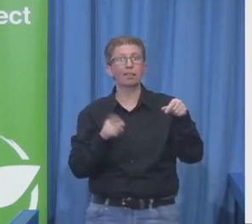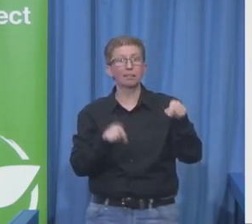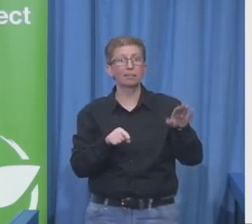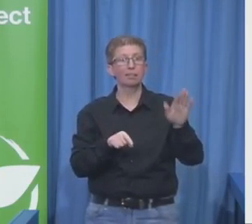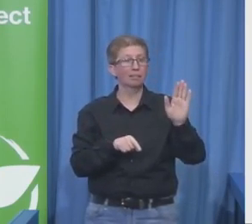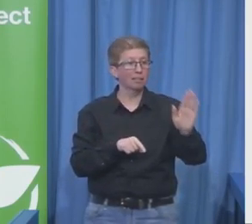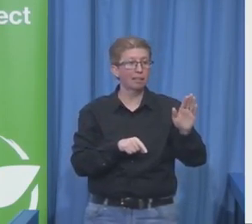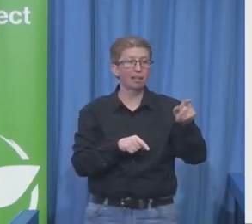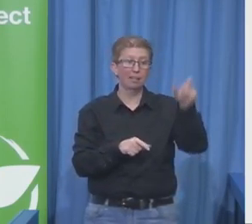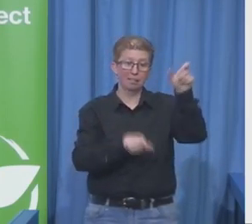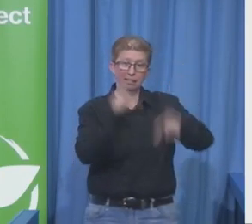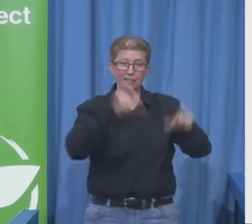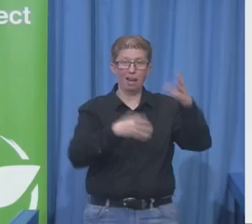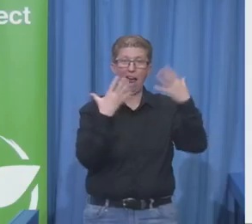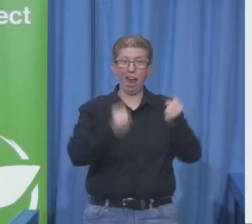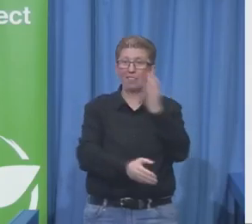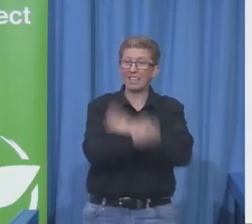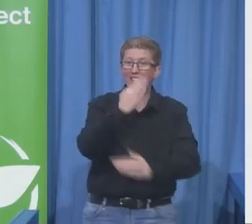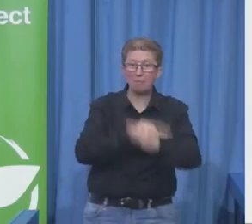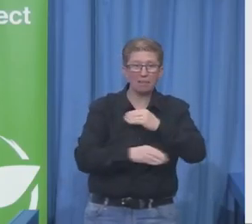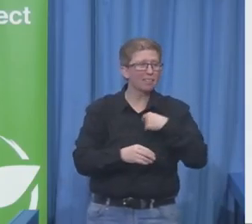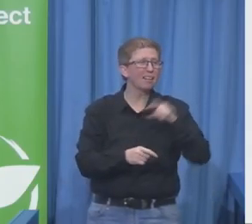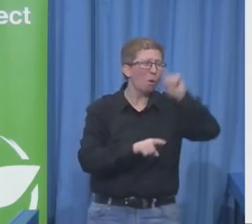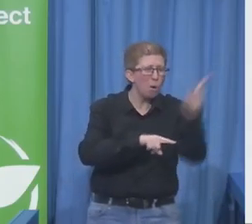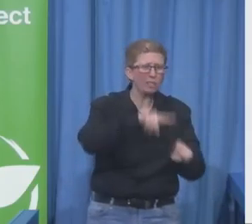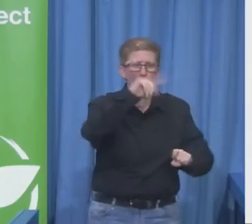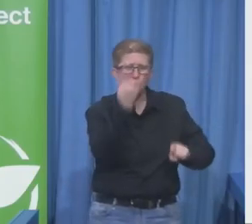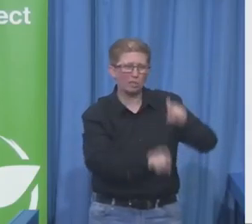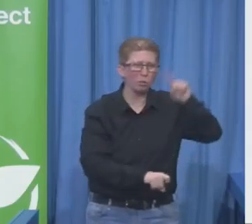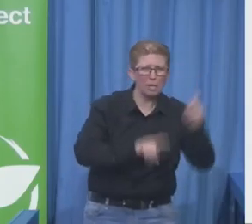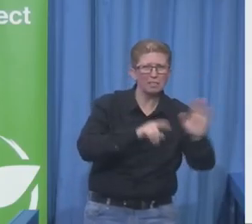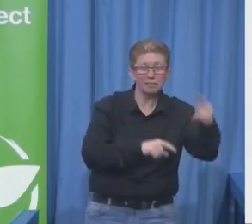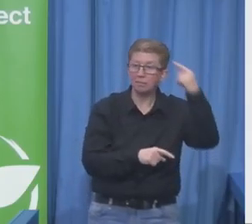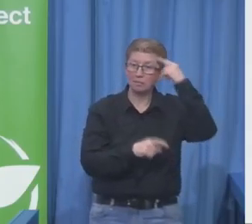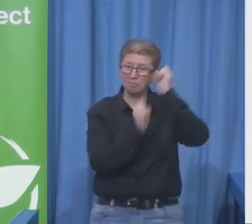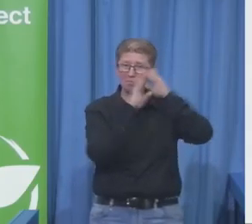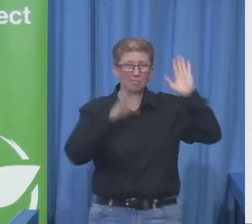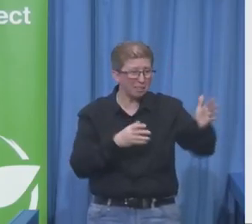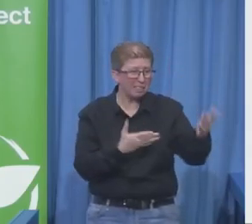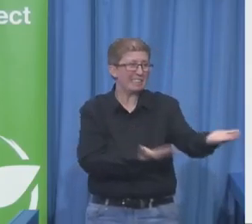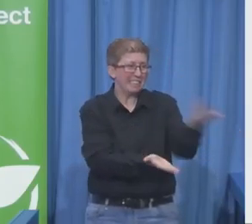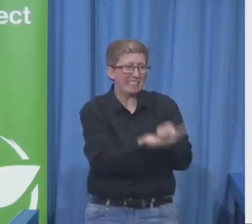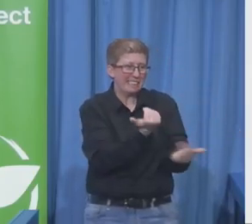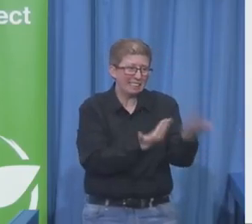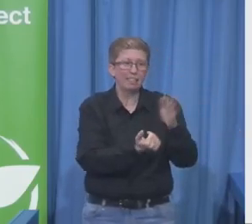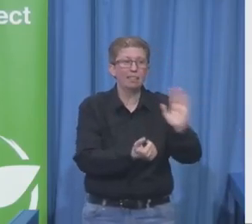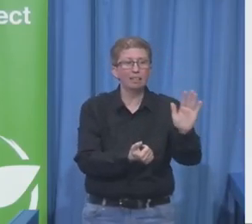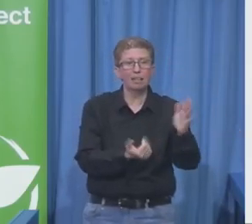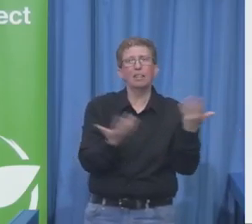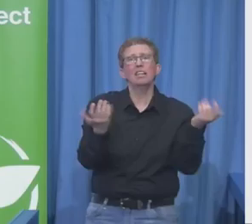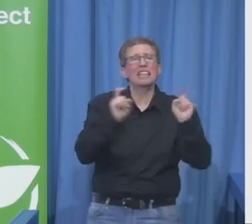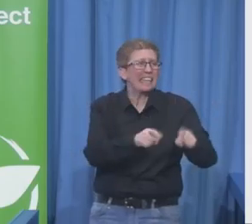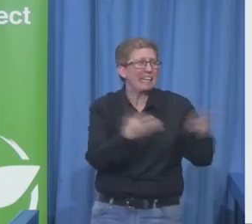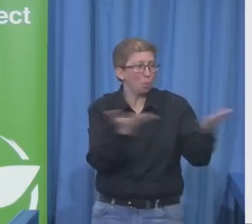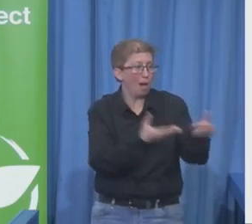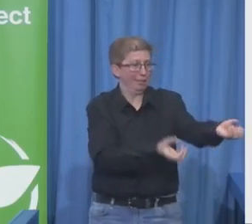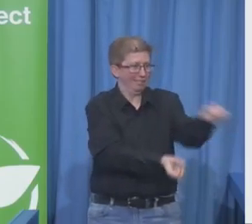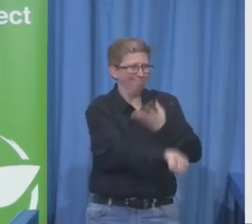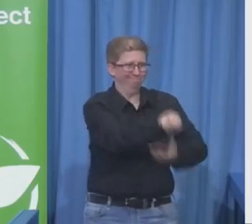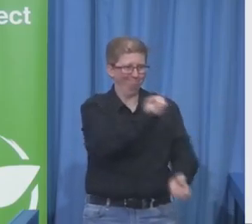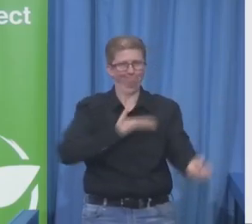that works well, but we have to talk to the people that are impacted by it to ensure that it's working the way we think. Thank you.